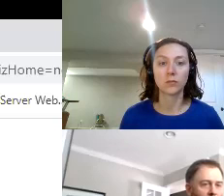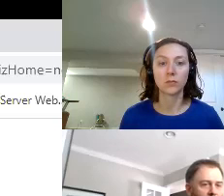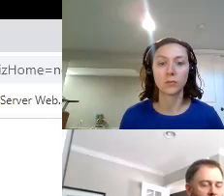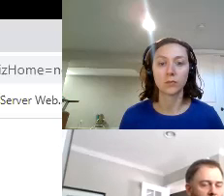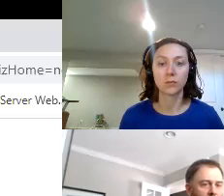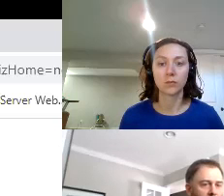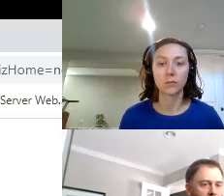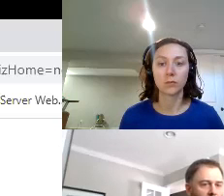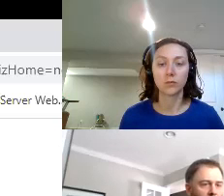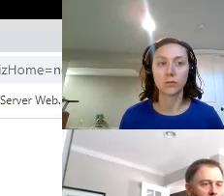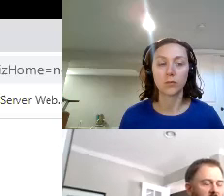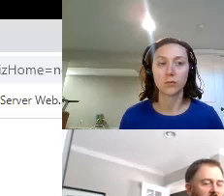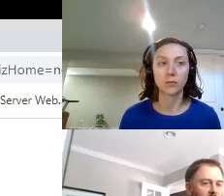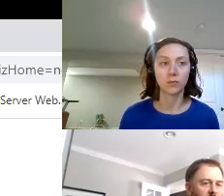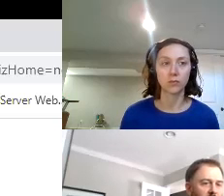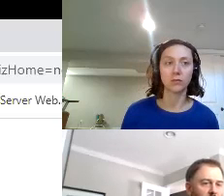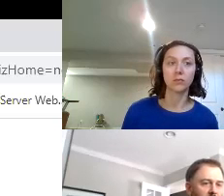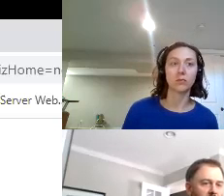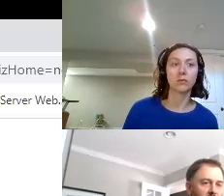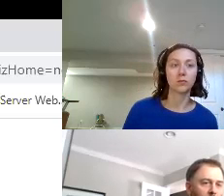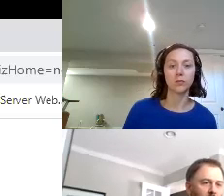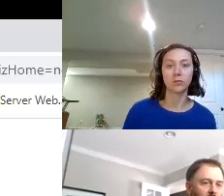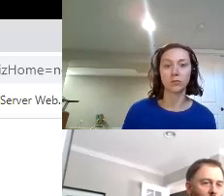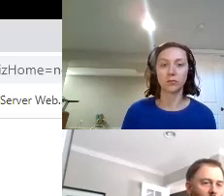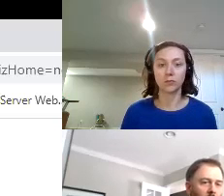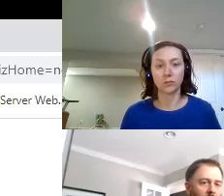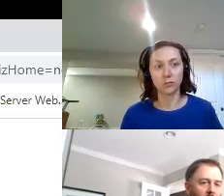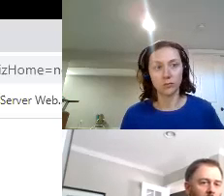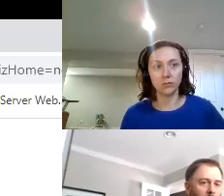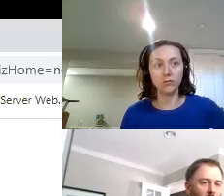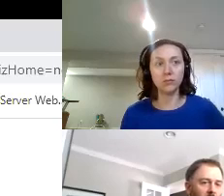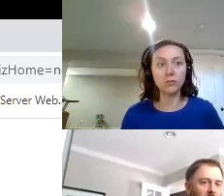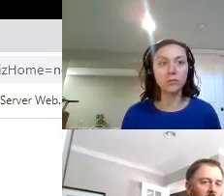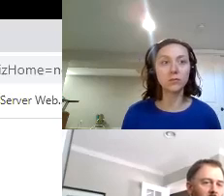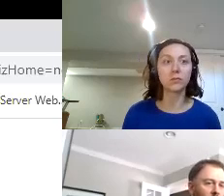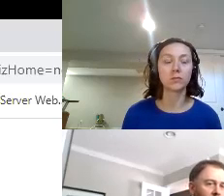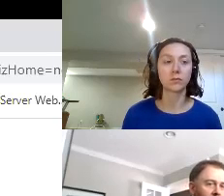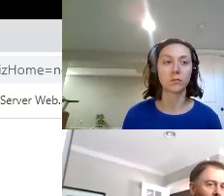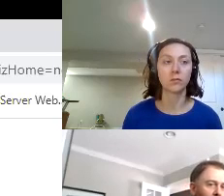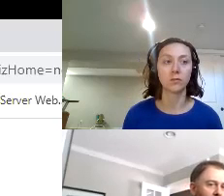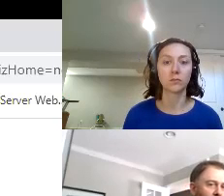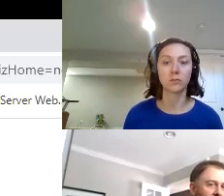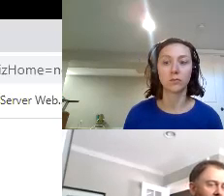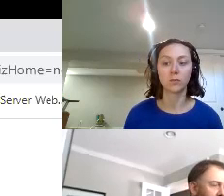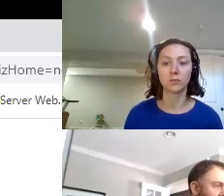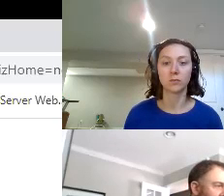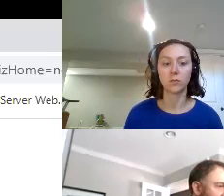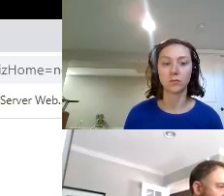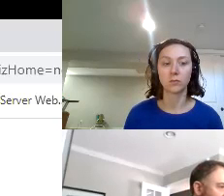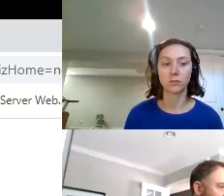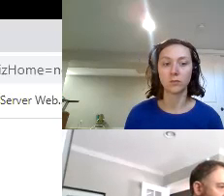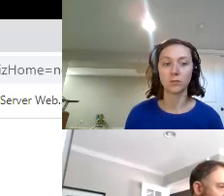in order to be self-sufficient as a family of 4 in Arapahoe County, you would need almost 3